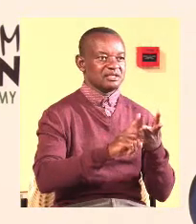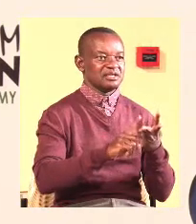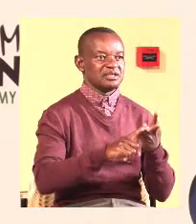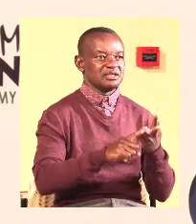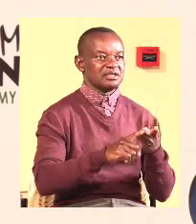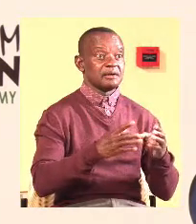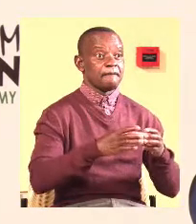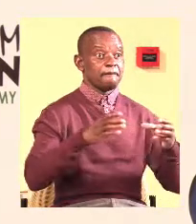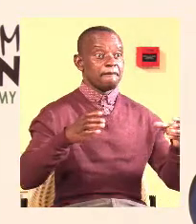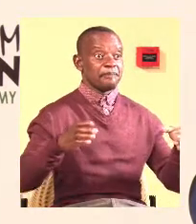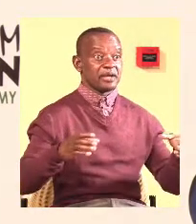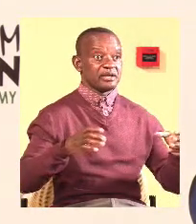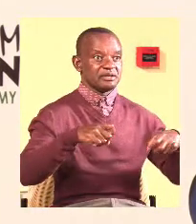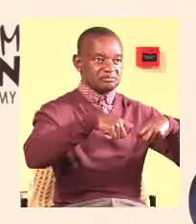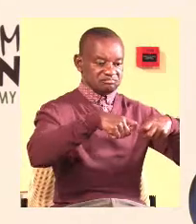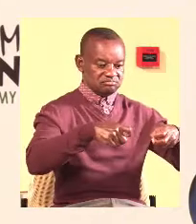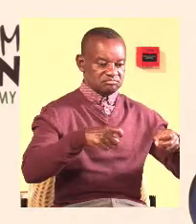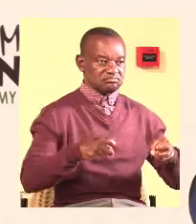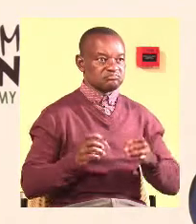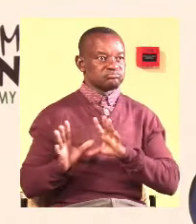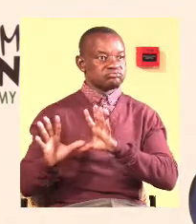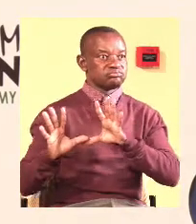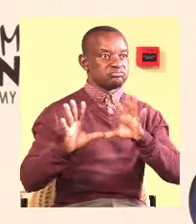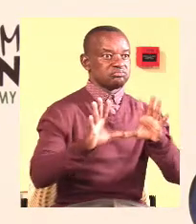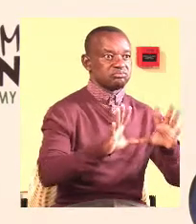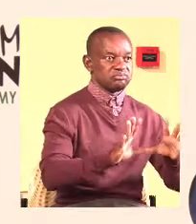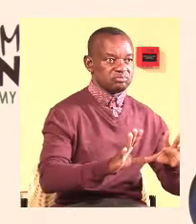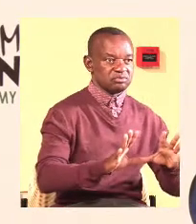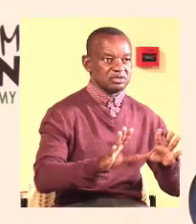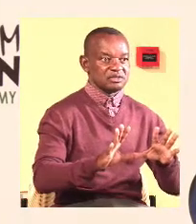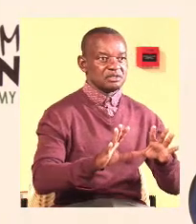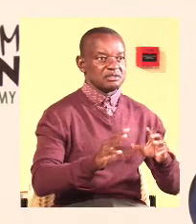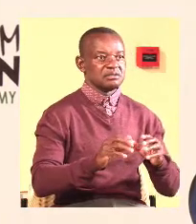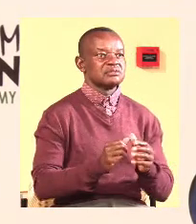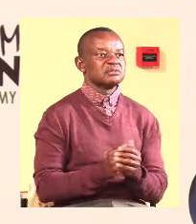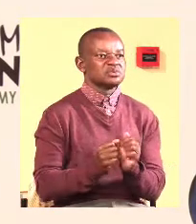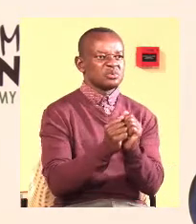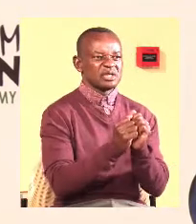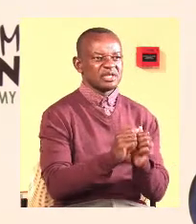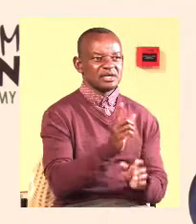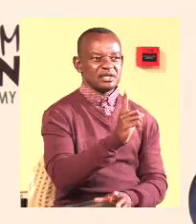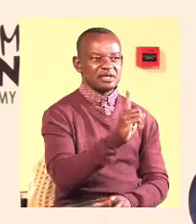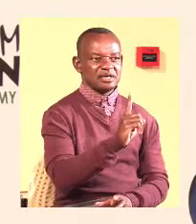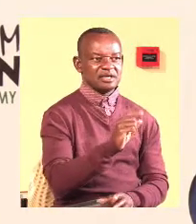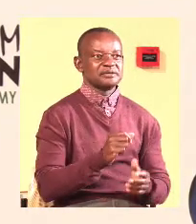To ensure that we are still taking information where it's due,